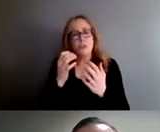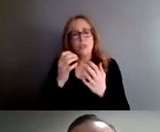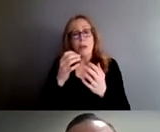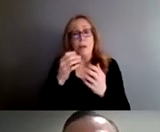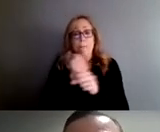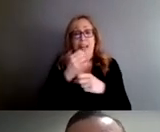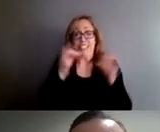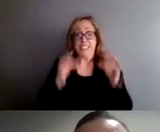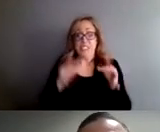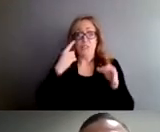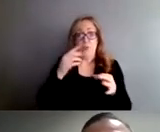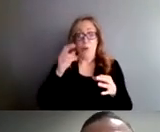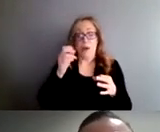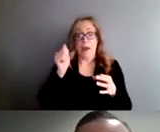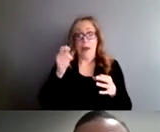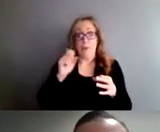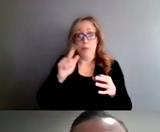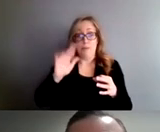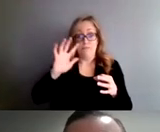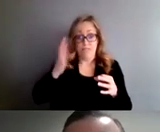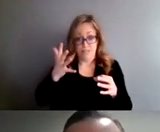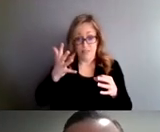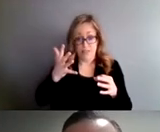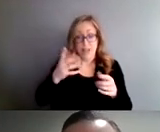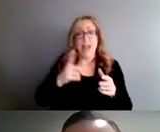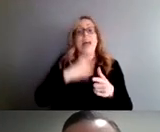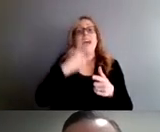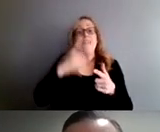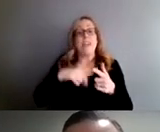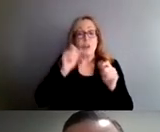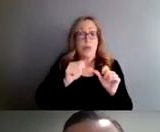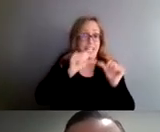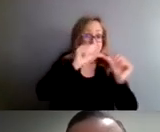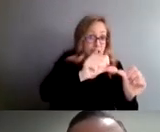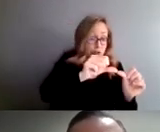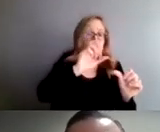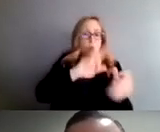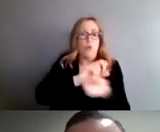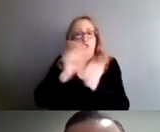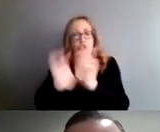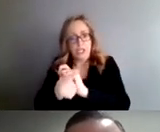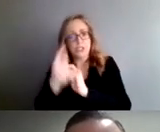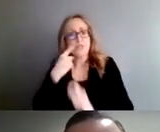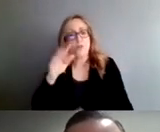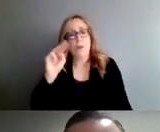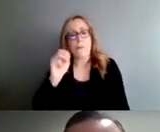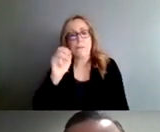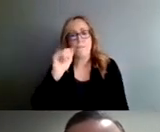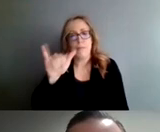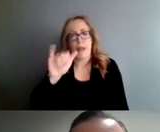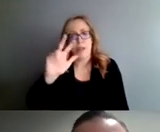decision for April 5th, and then you'll have the opportunity to either continue with that decision or change your mind for May 3rd for K through